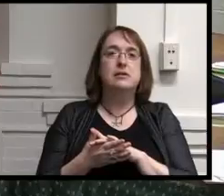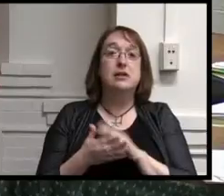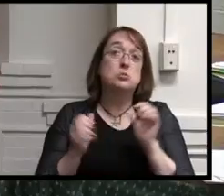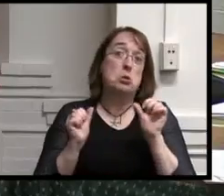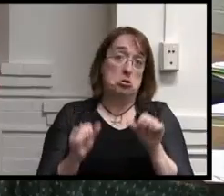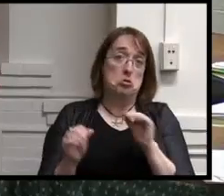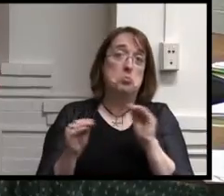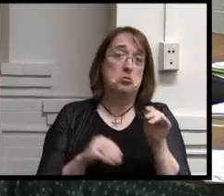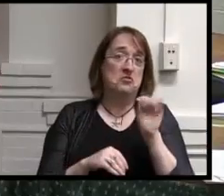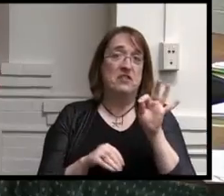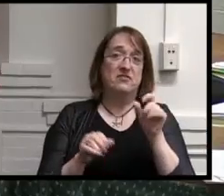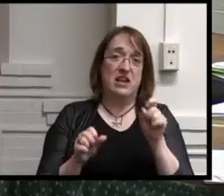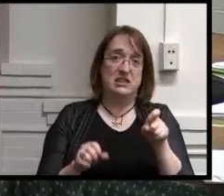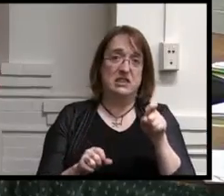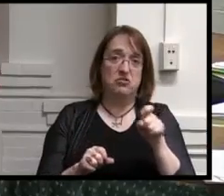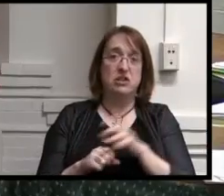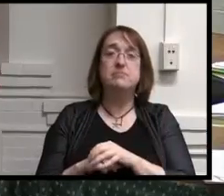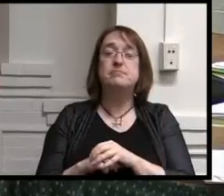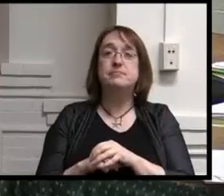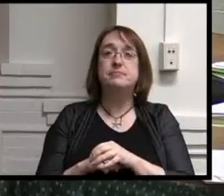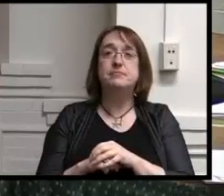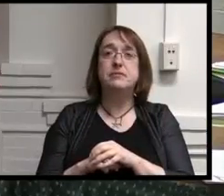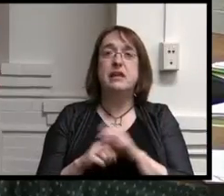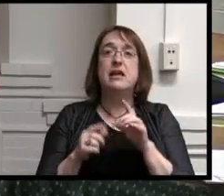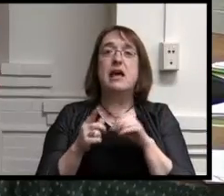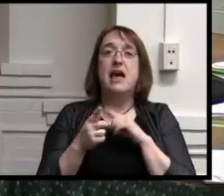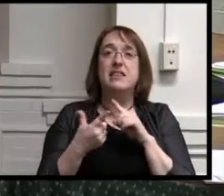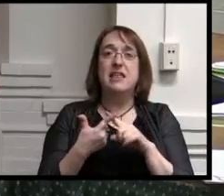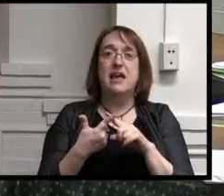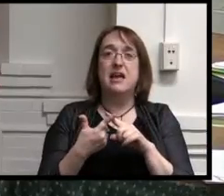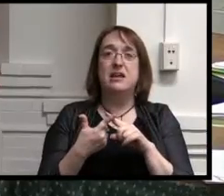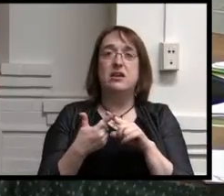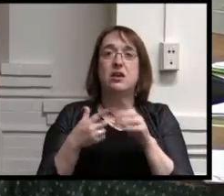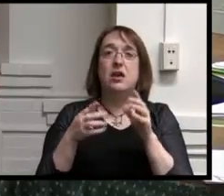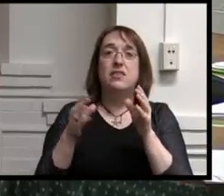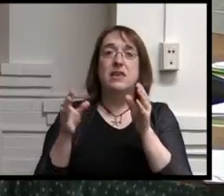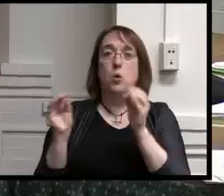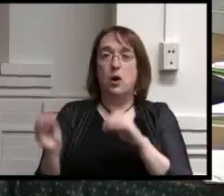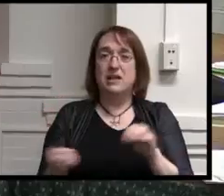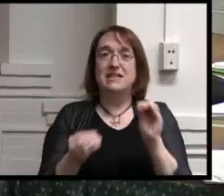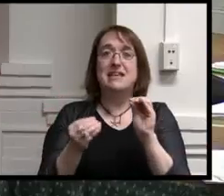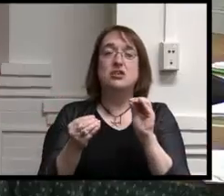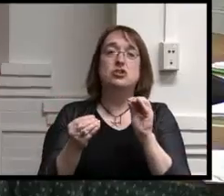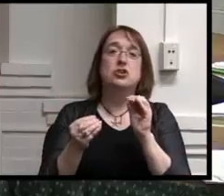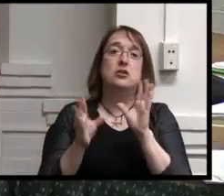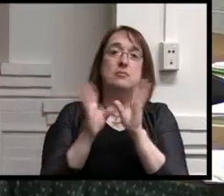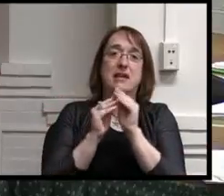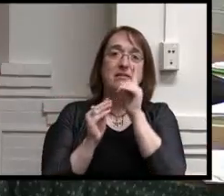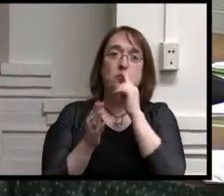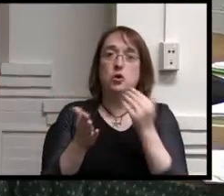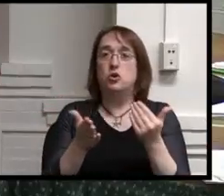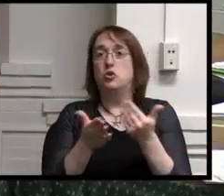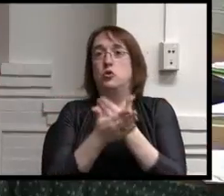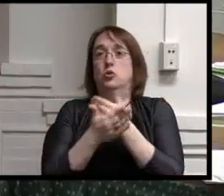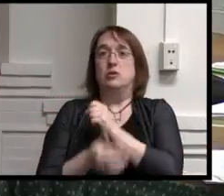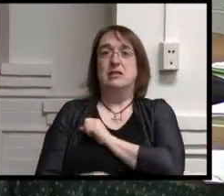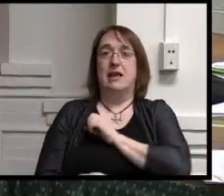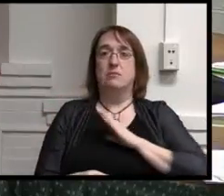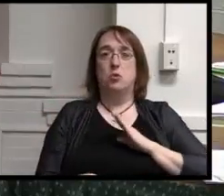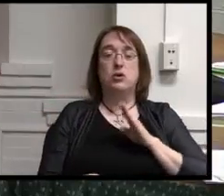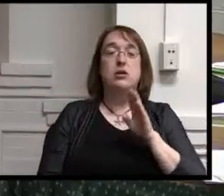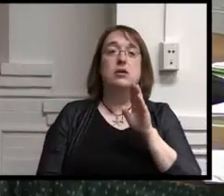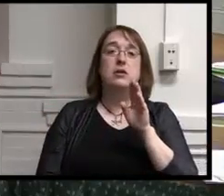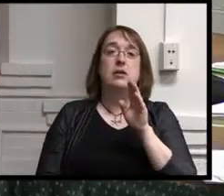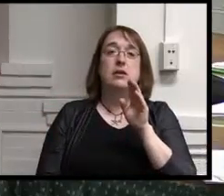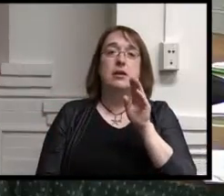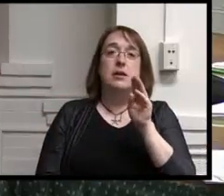move that if we need to. And then we're gonna have our organizational meeting for new select board on Monday, March